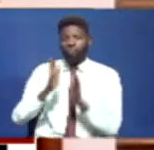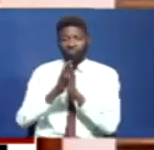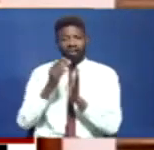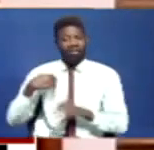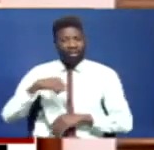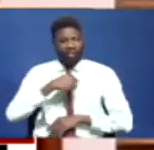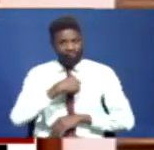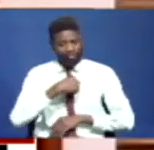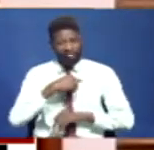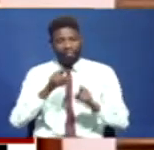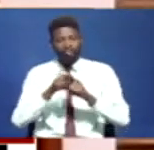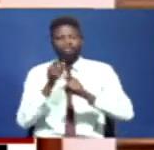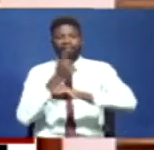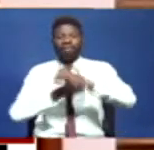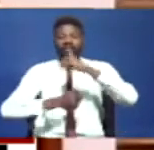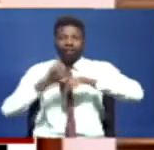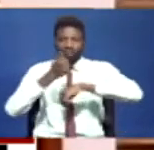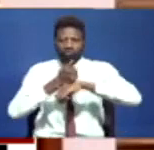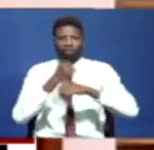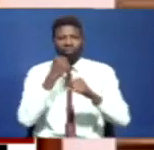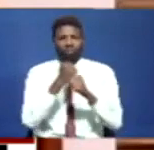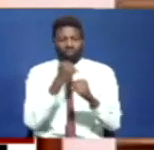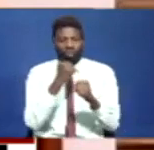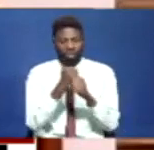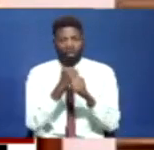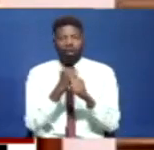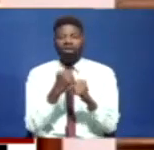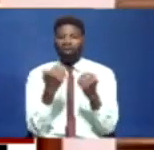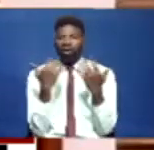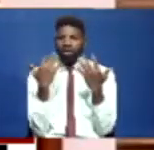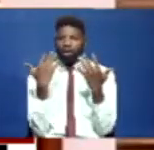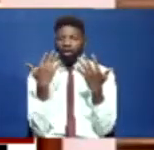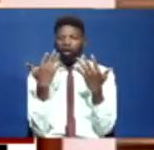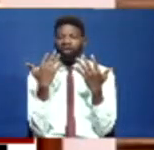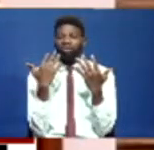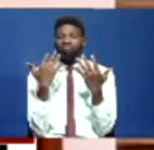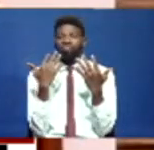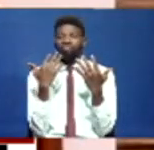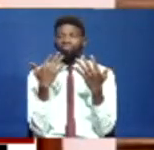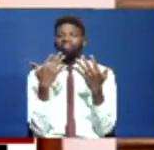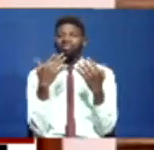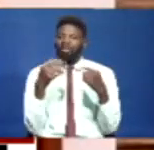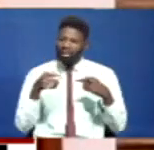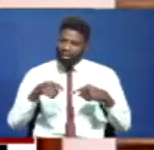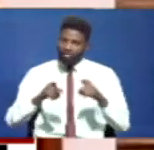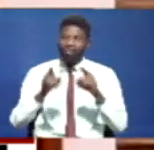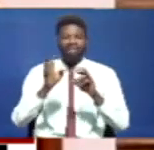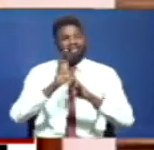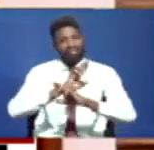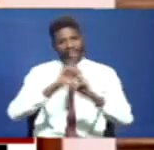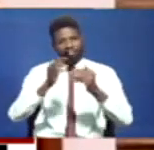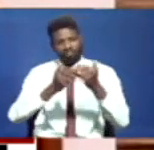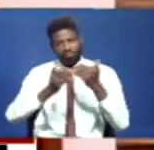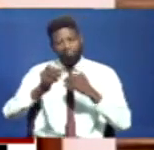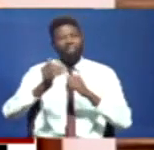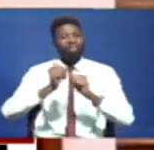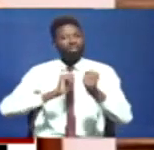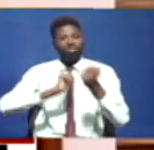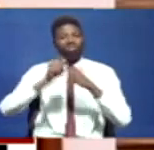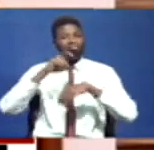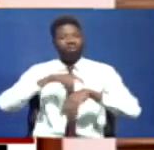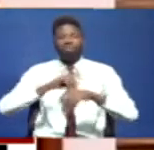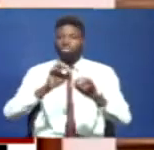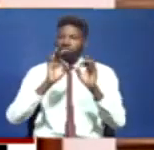the work of our plans, our hands upon us. Brace yourself for exciting sporting season on